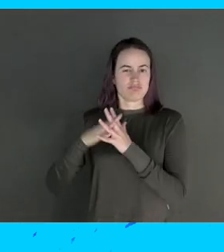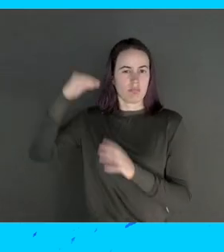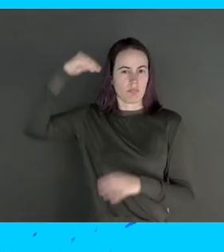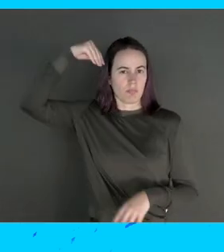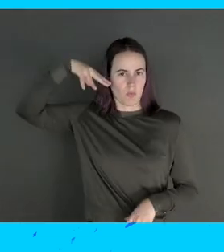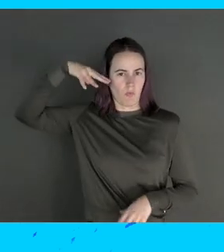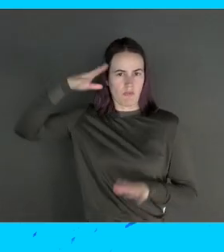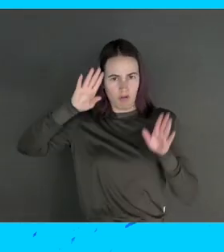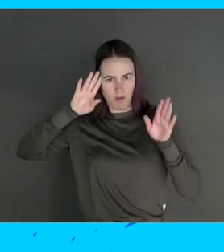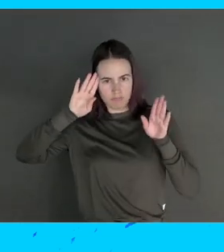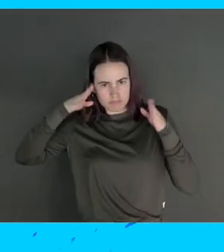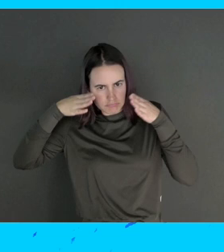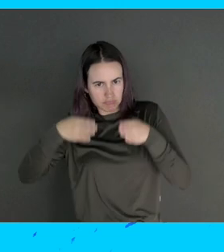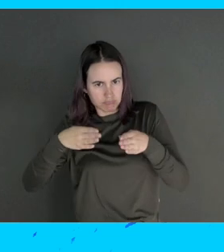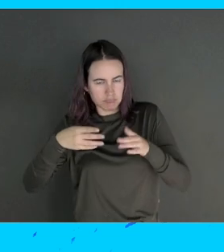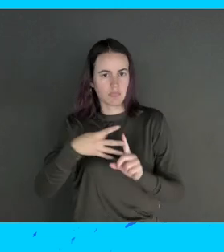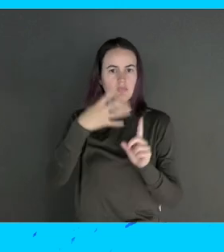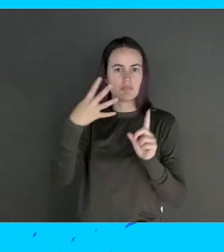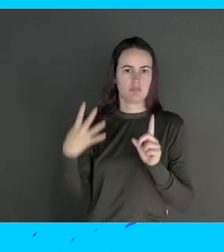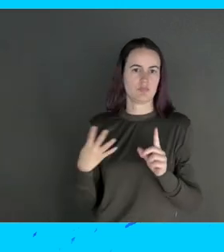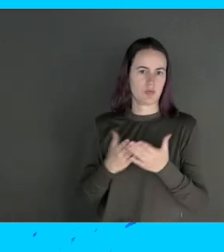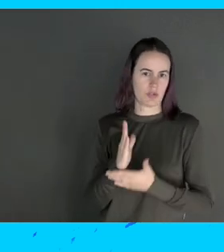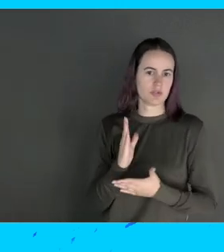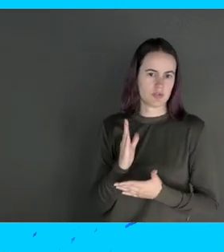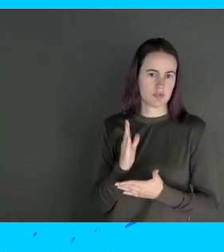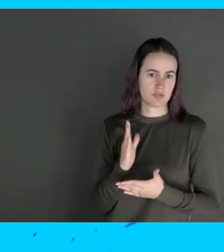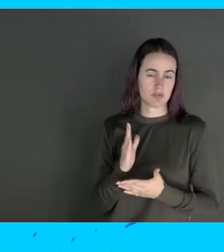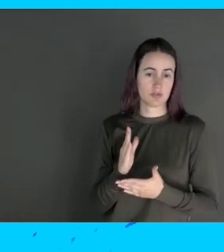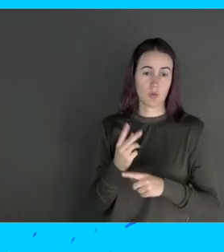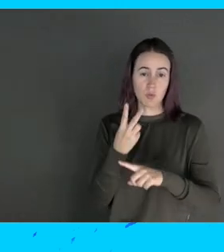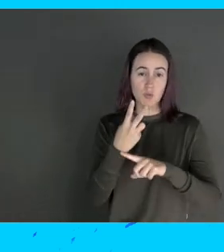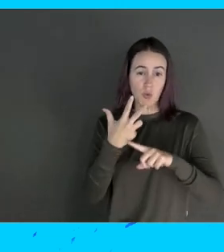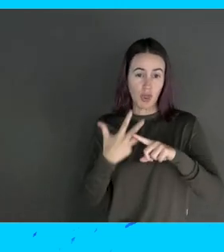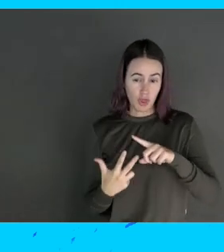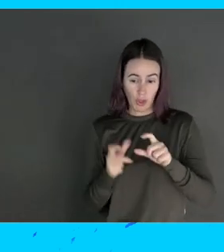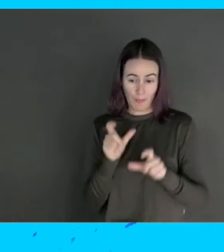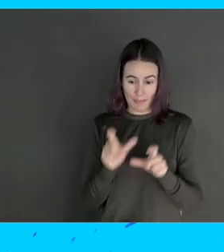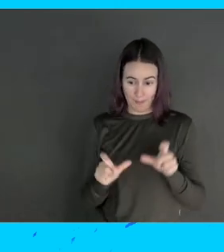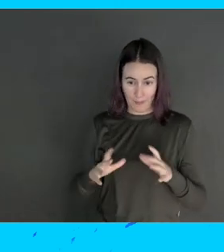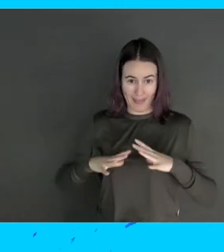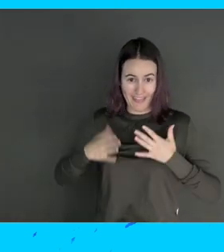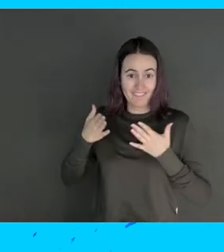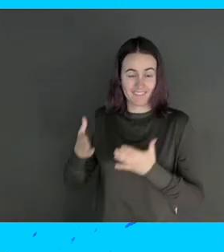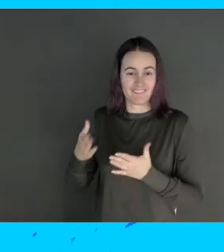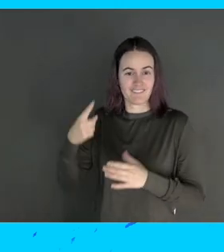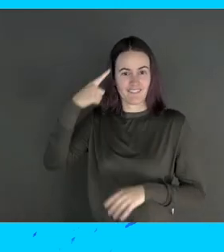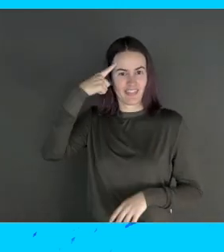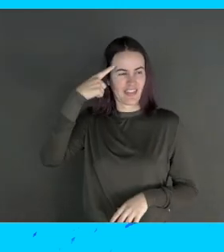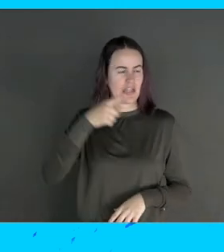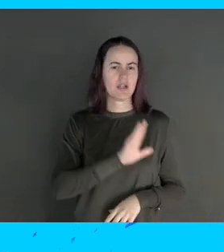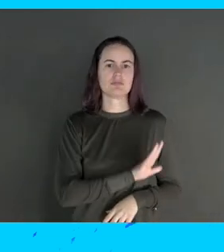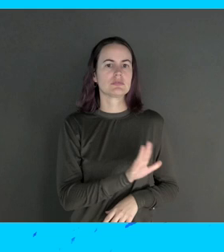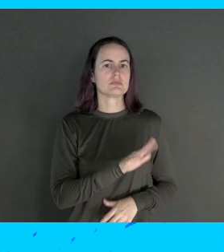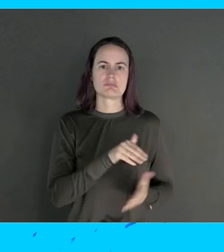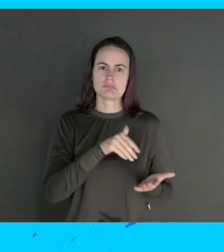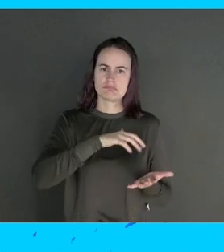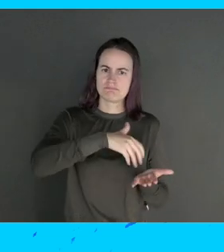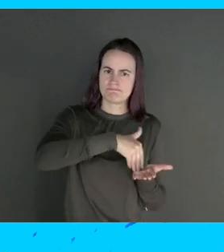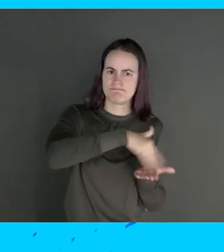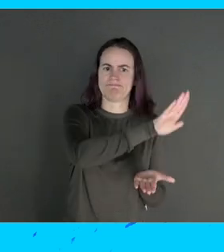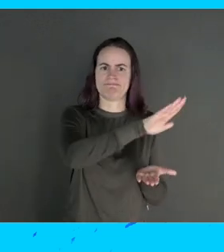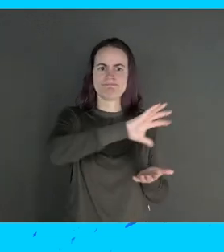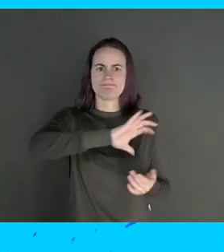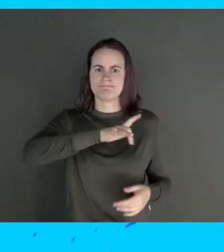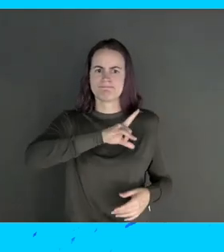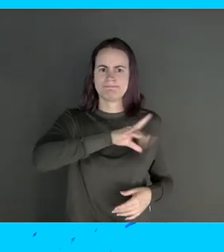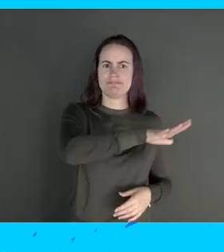like LGBTQIA rights. 2/3 of Moldovan society believe that LGBT people do not belong in the country. They should be kicked